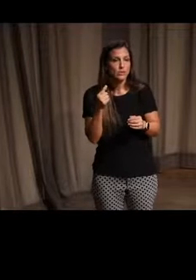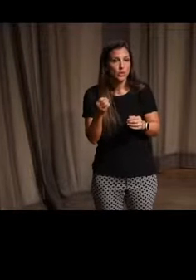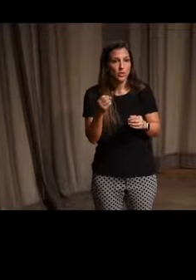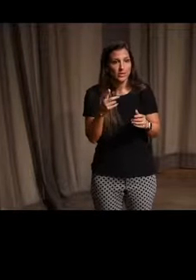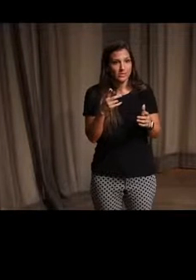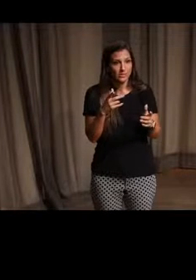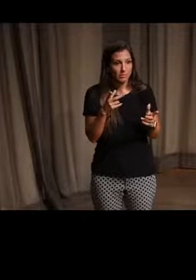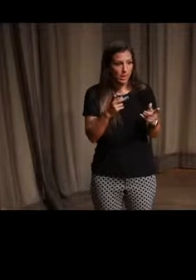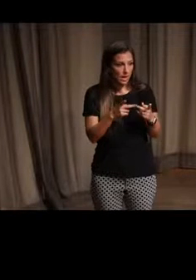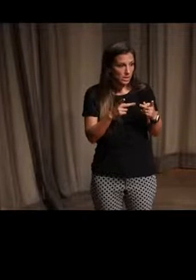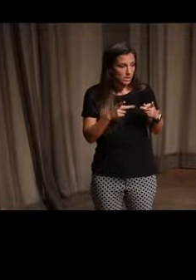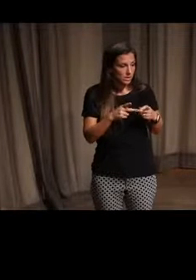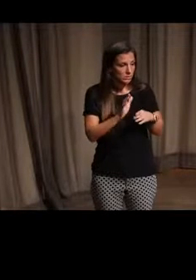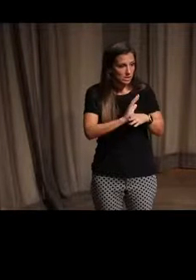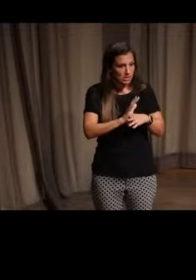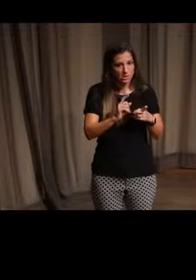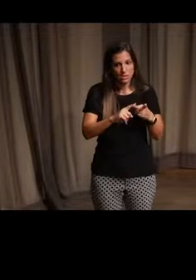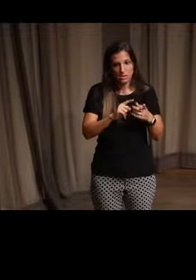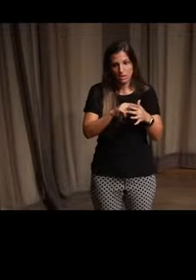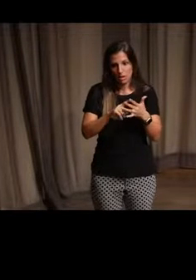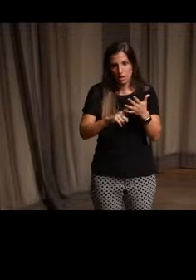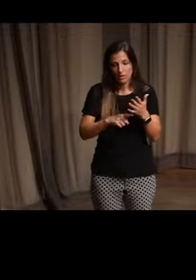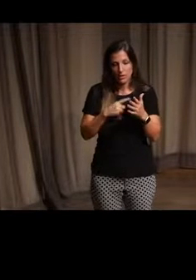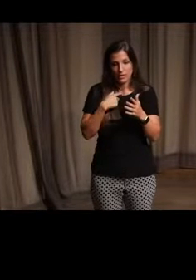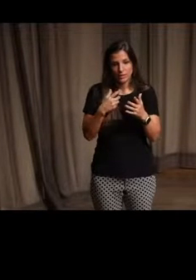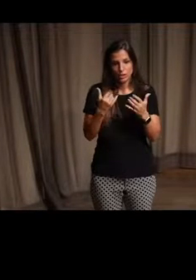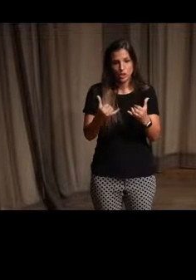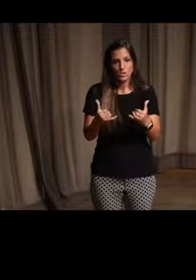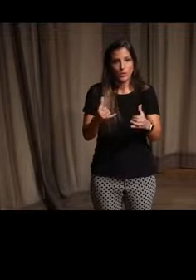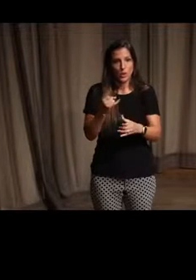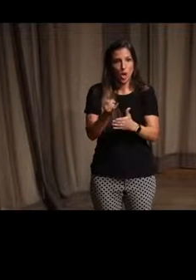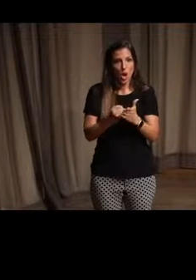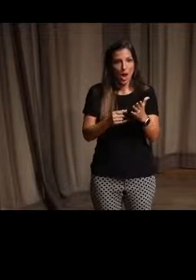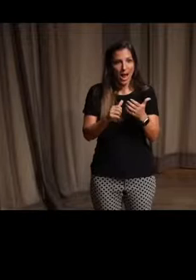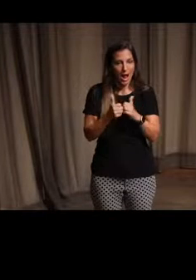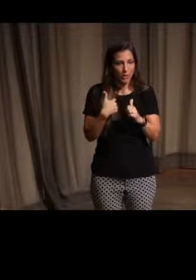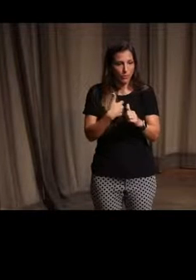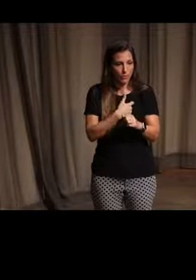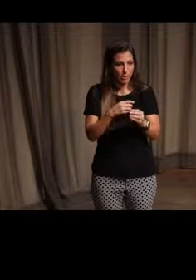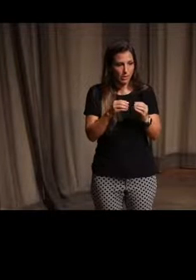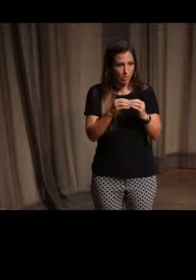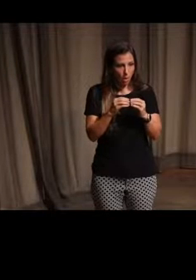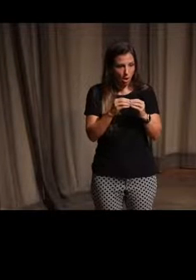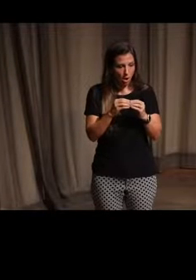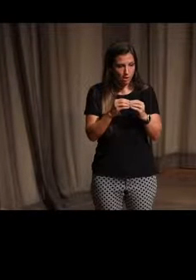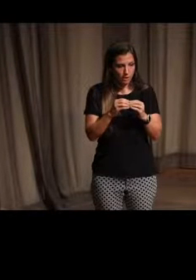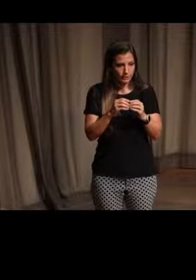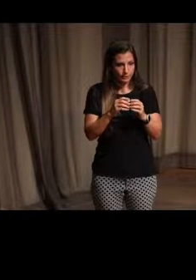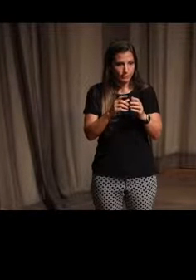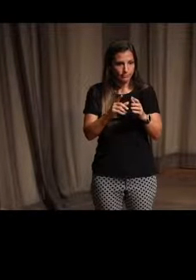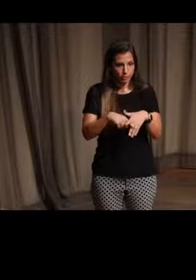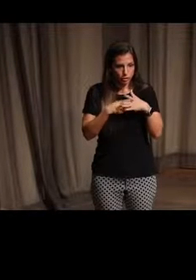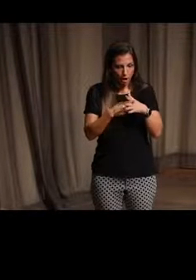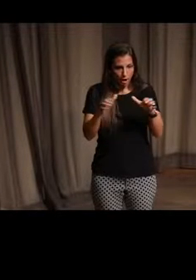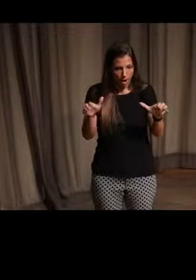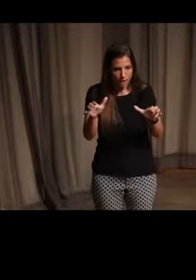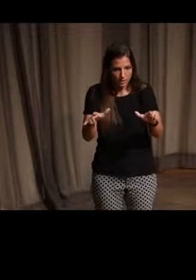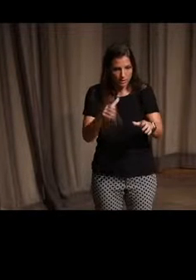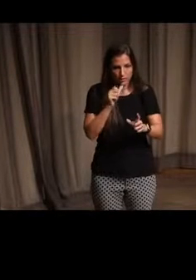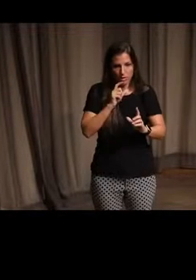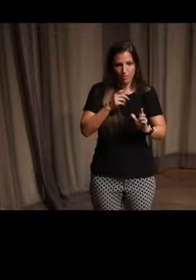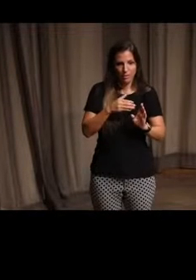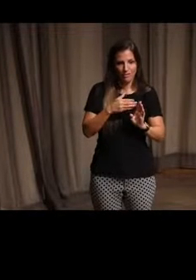these institutions and from the world that is contemporary art, how can we be proactive about these things as opposed to reactive?